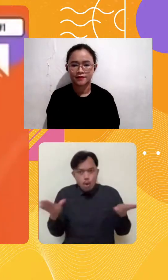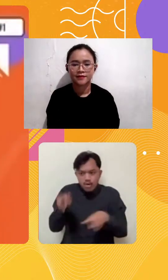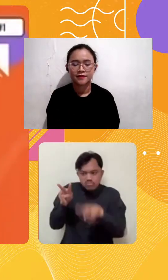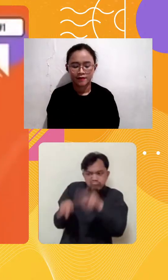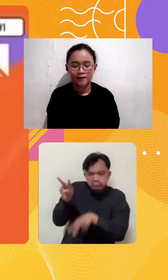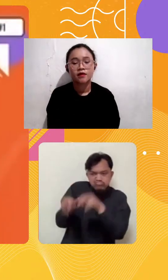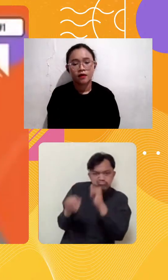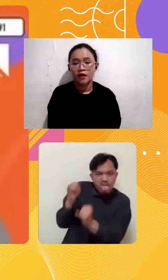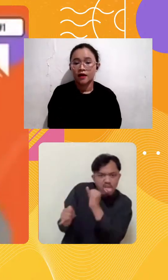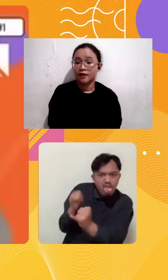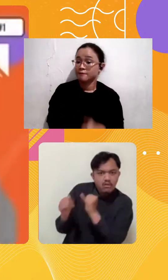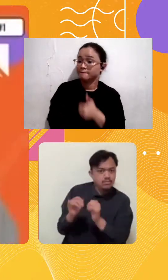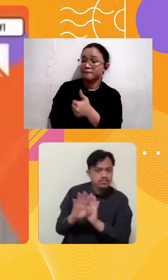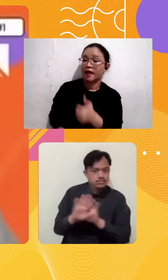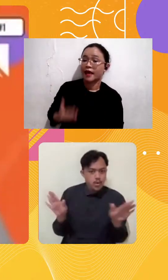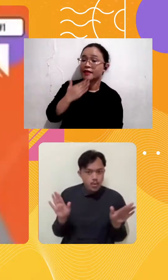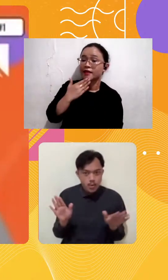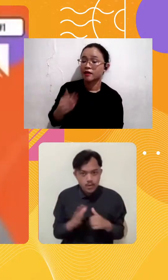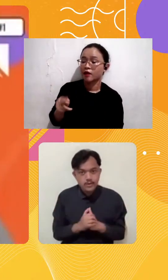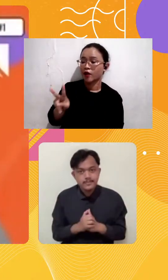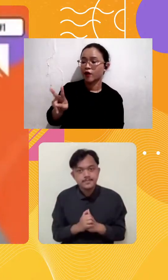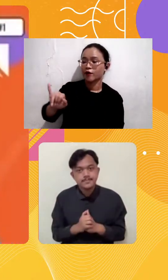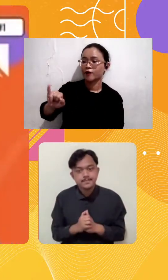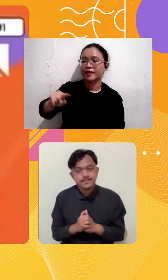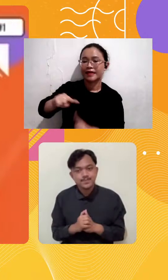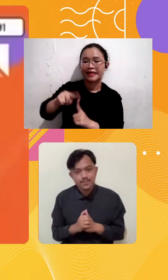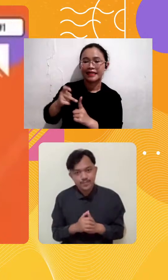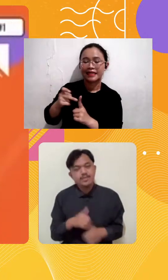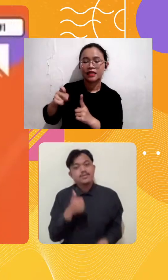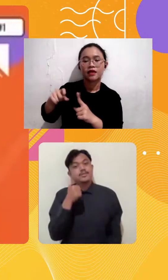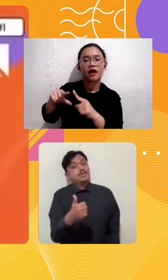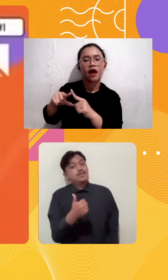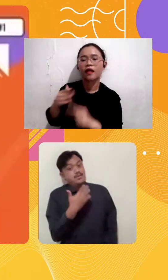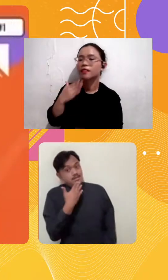Yeah, thank you, Fitika, for the insightful